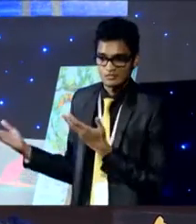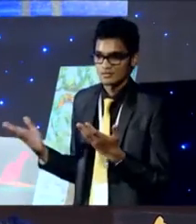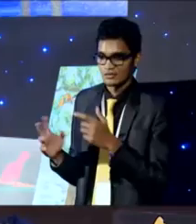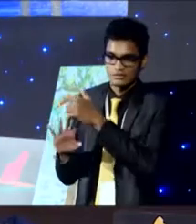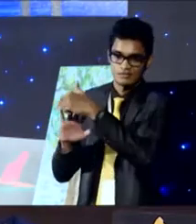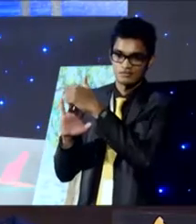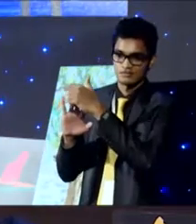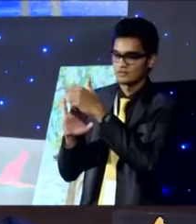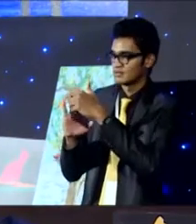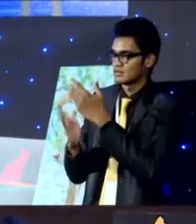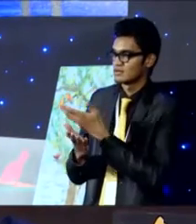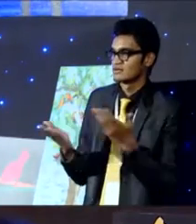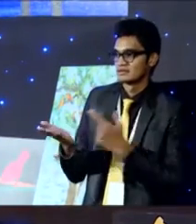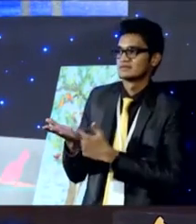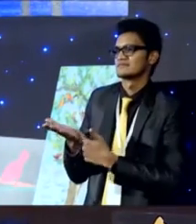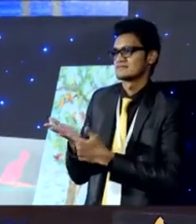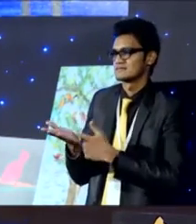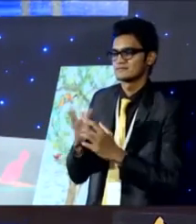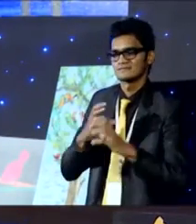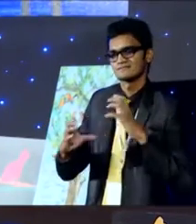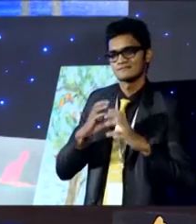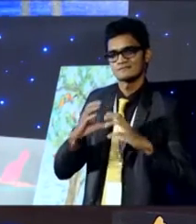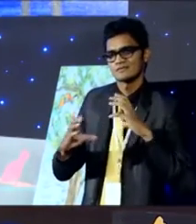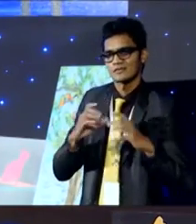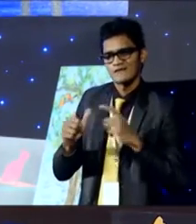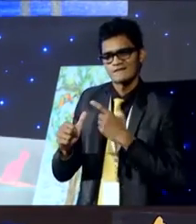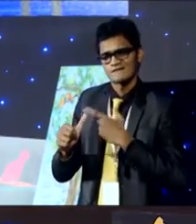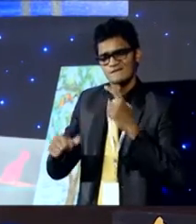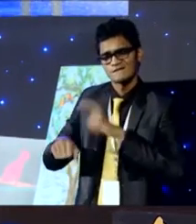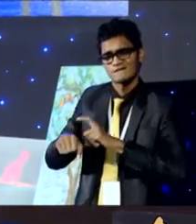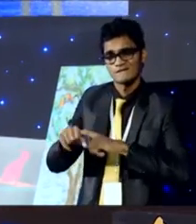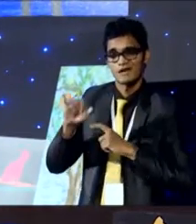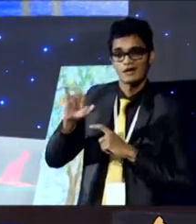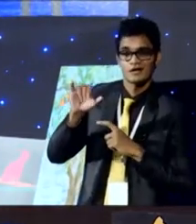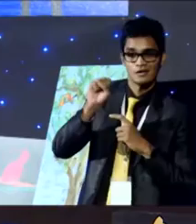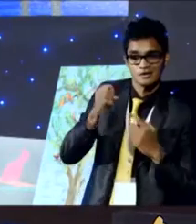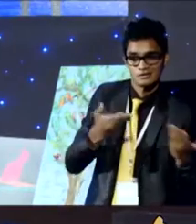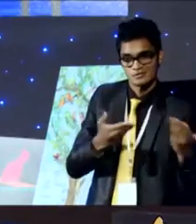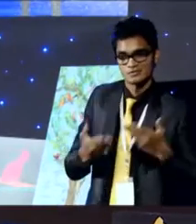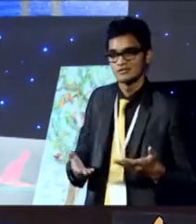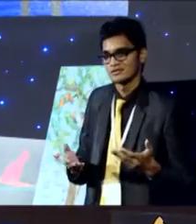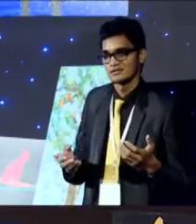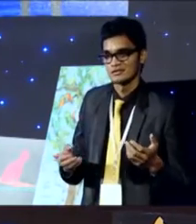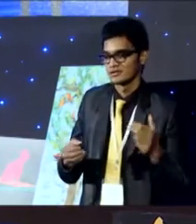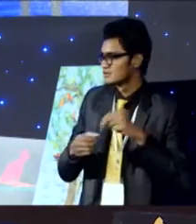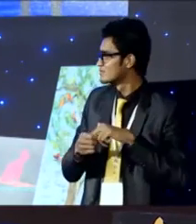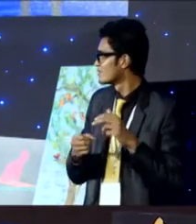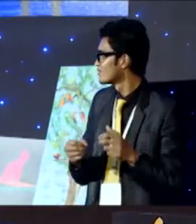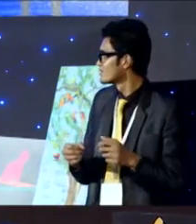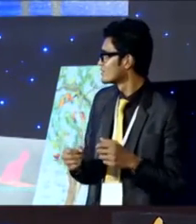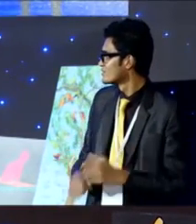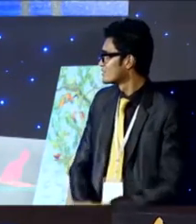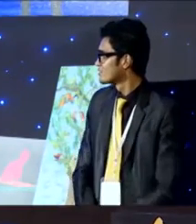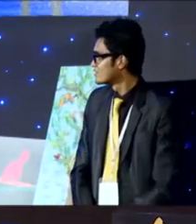session. This is the first time that I'm coming to IAS, and I was telling both Feroz and